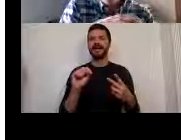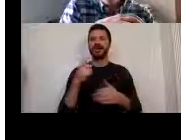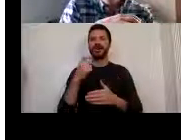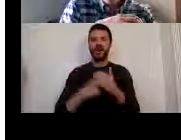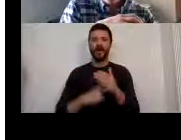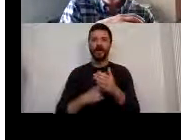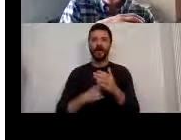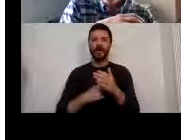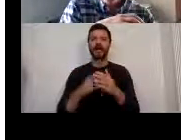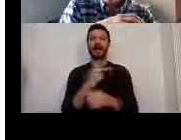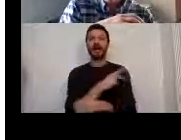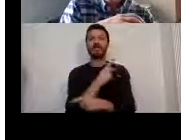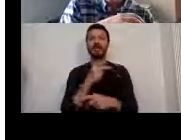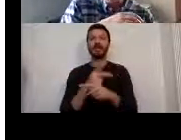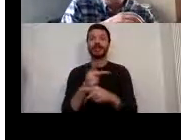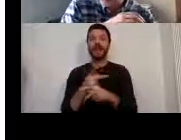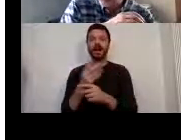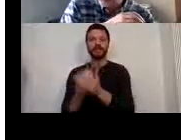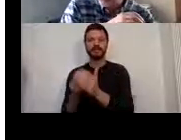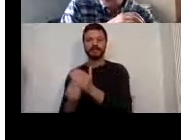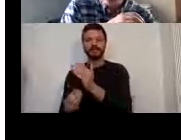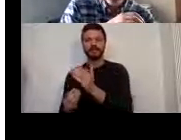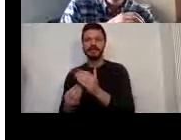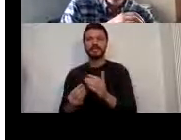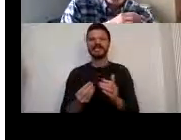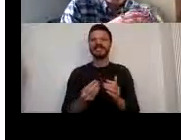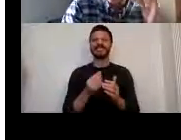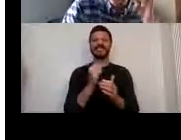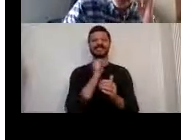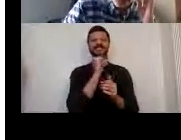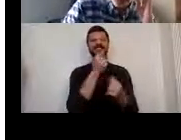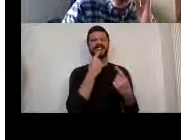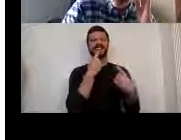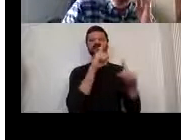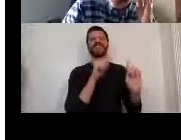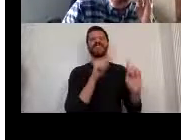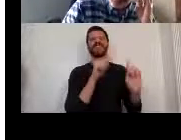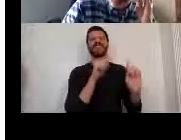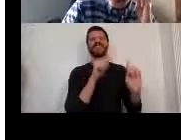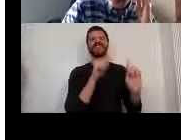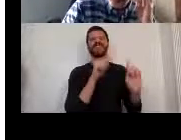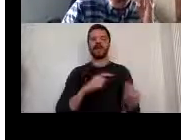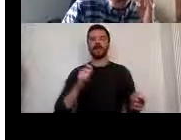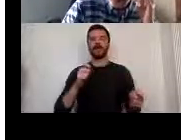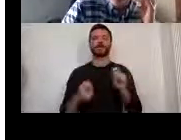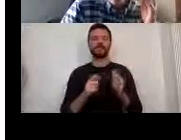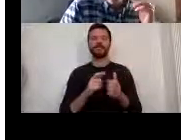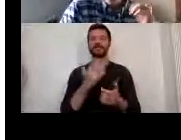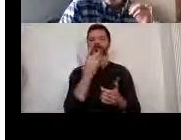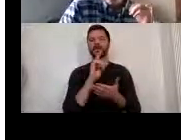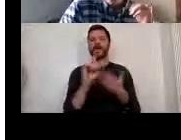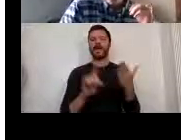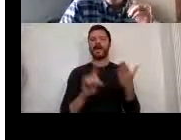going to be impractical. And so we adapted to hour-long meetings and